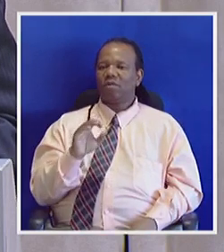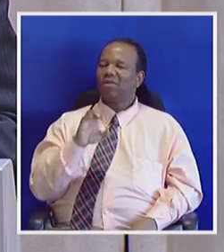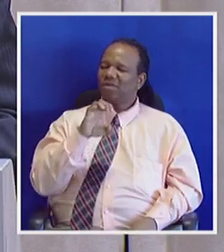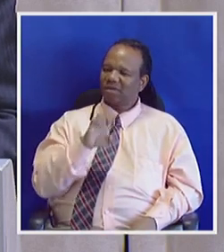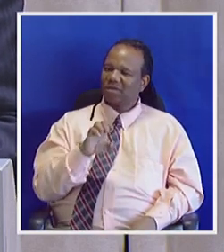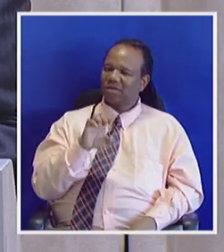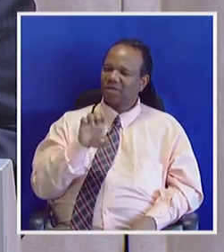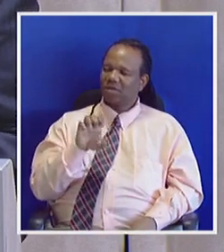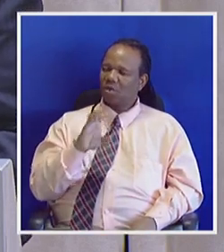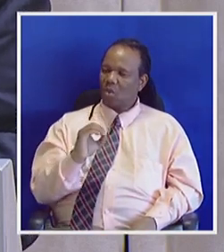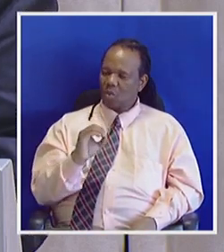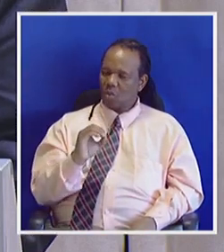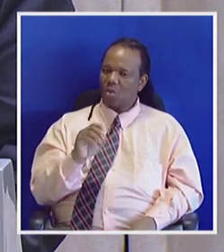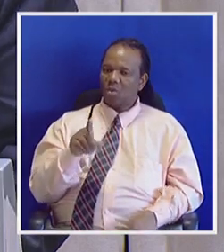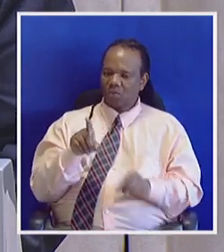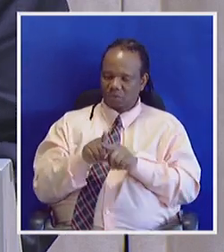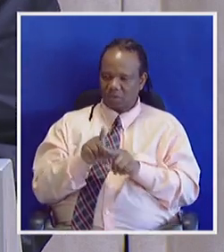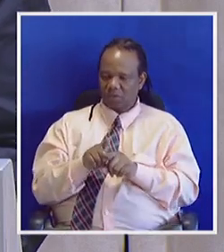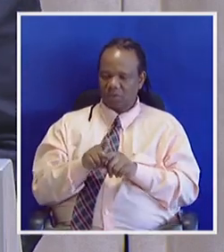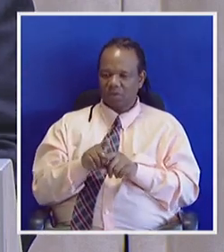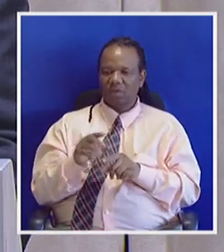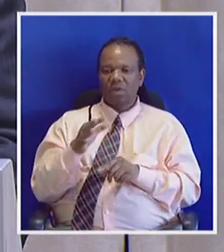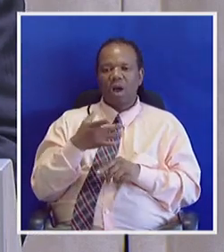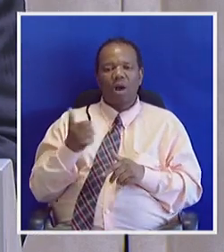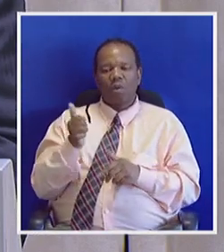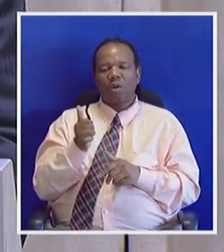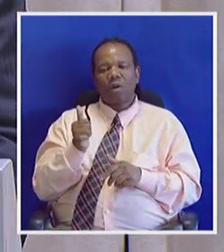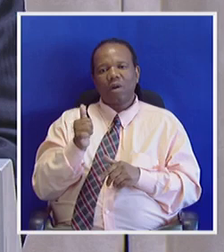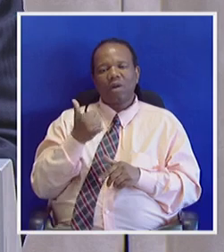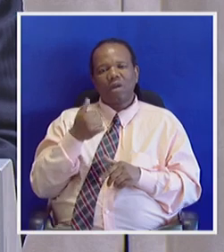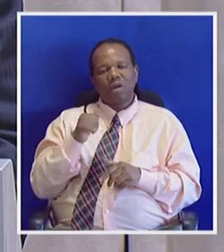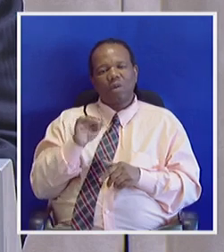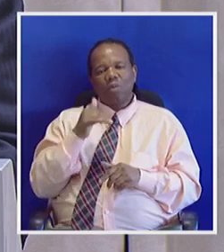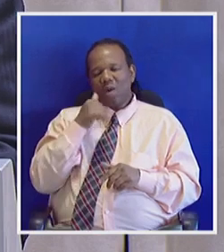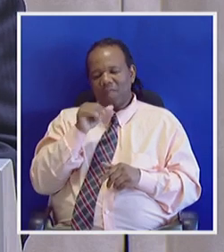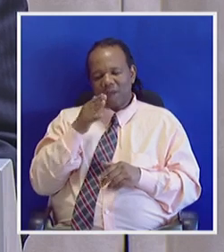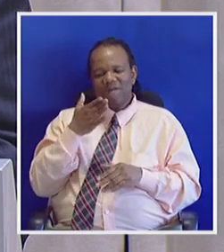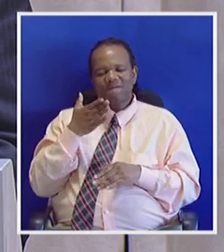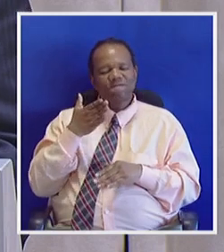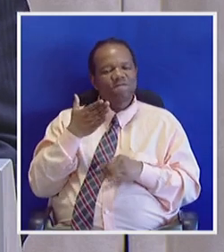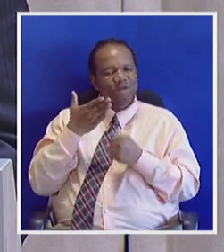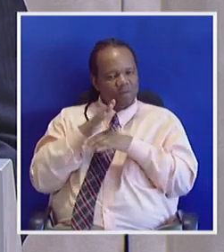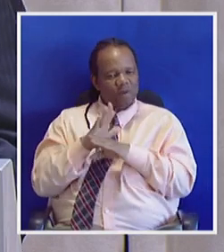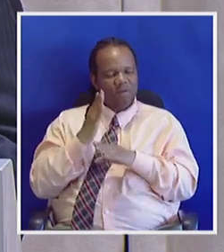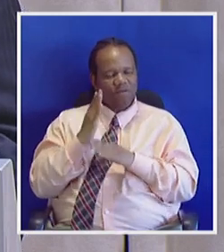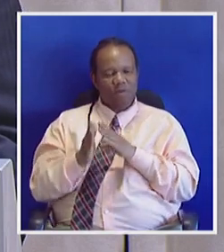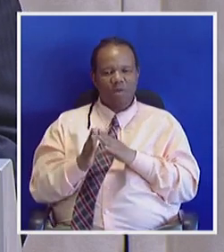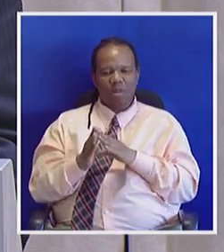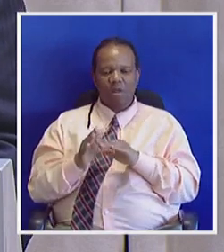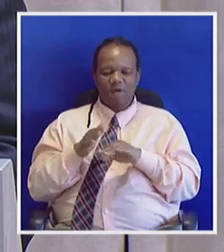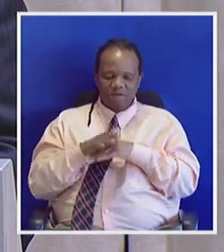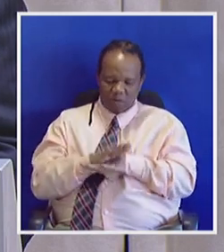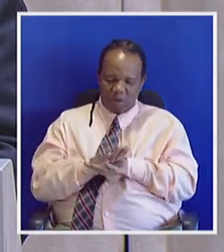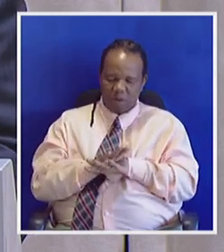Once these are fully implemented, I believe that our state-owned enterprises will be able